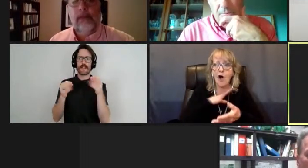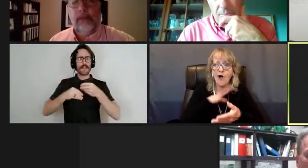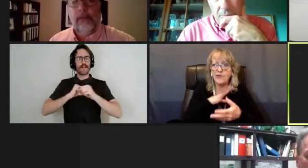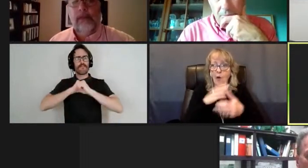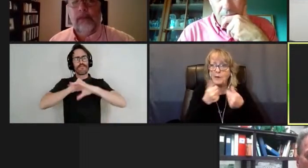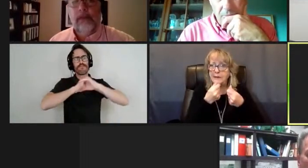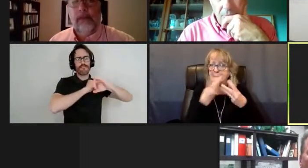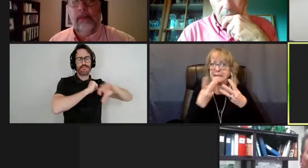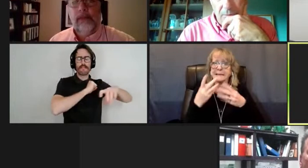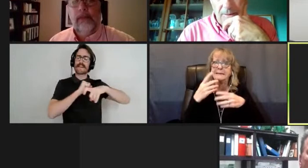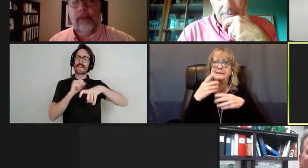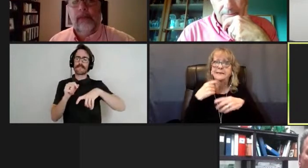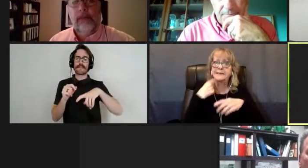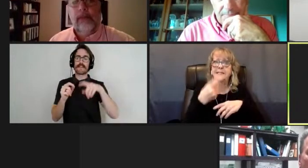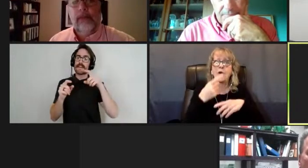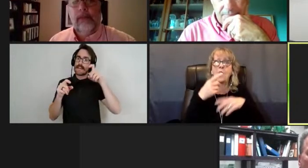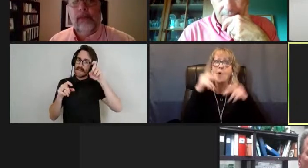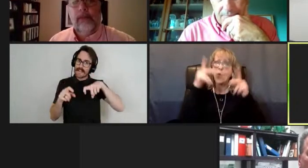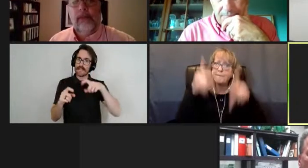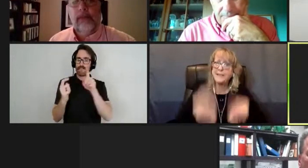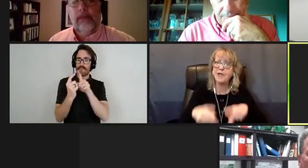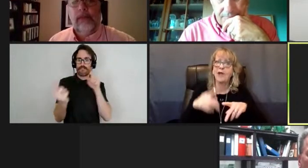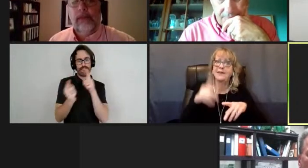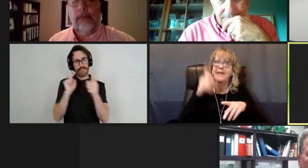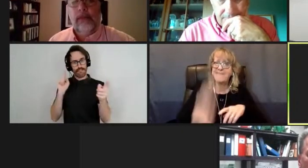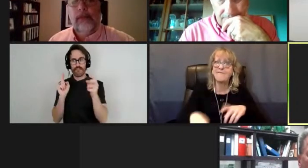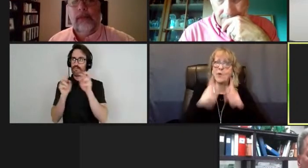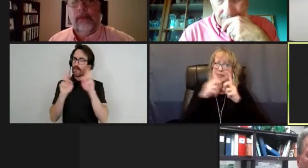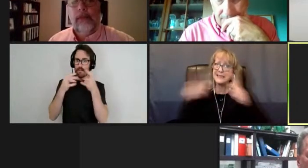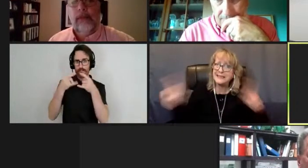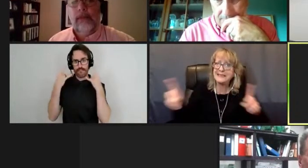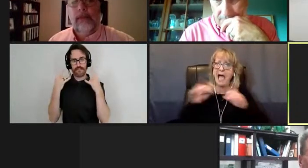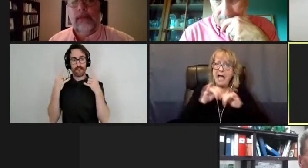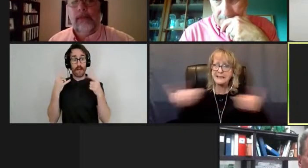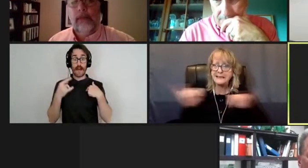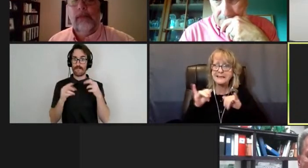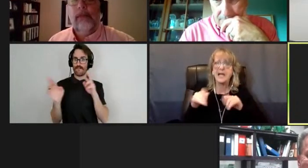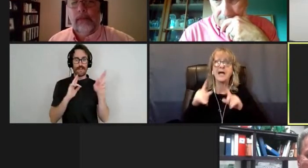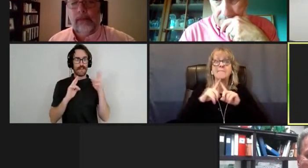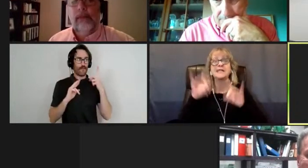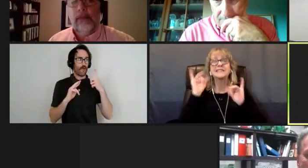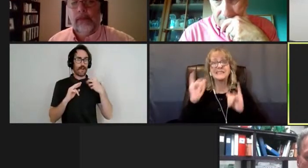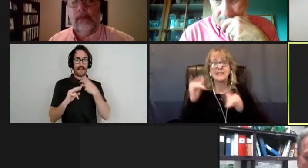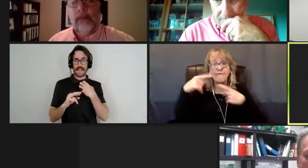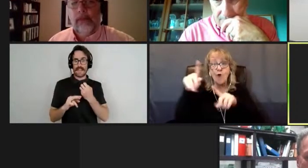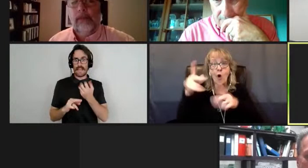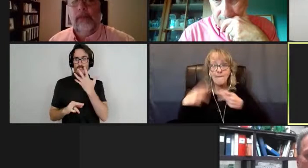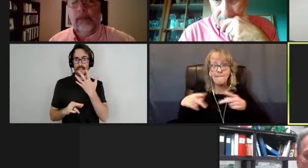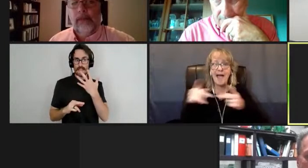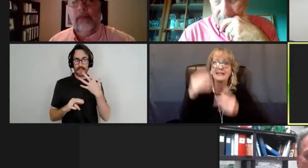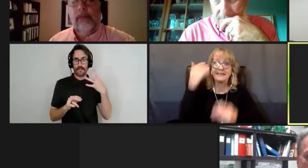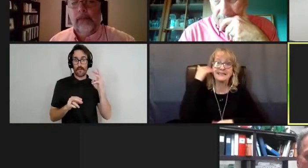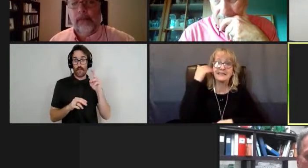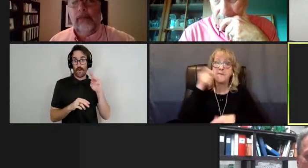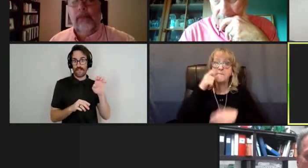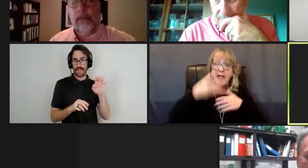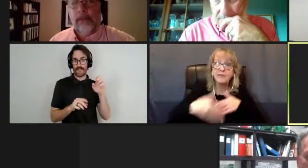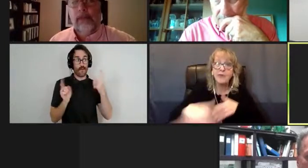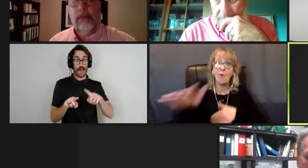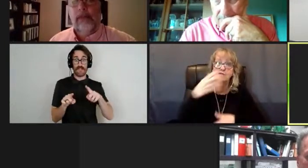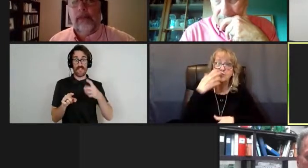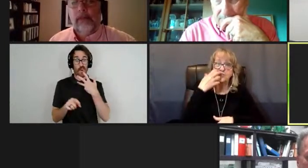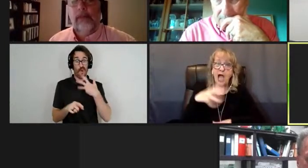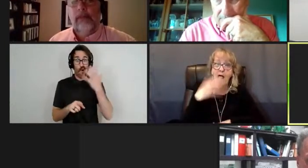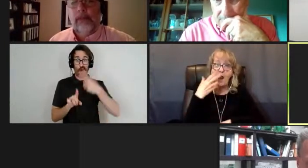certainly if you need to get in the park. And I'm just preparing for that heat wave that seems to be coming. And we always, you know, splash pads always save